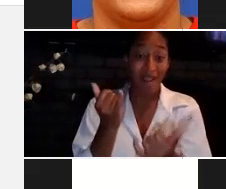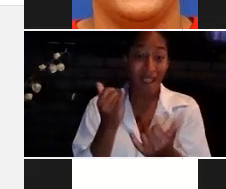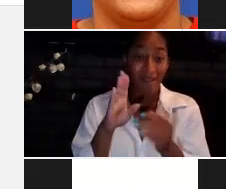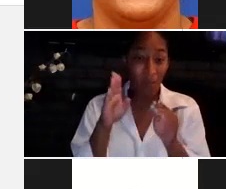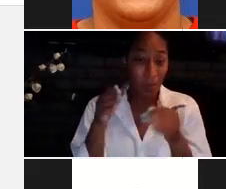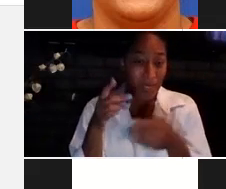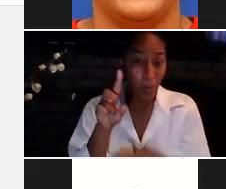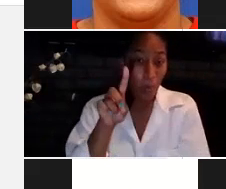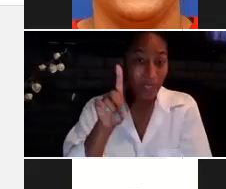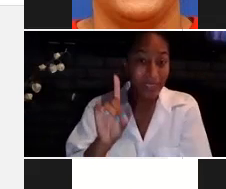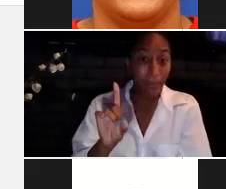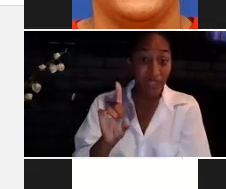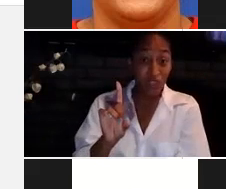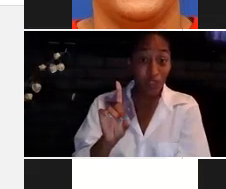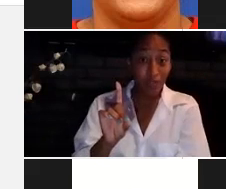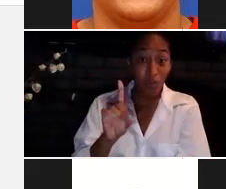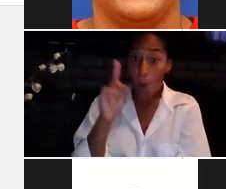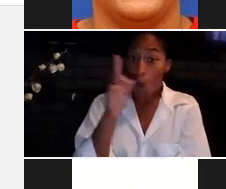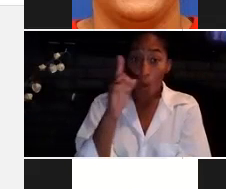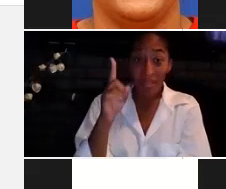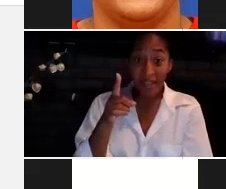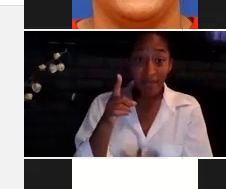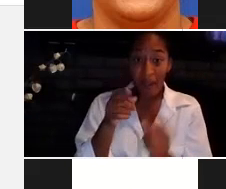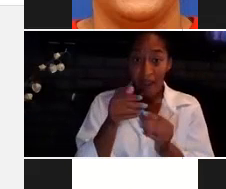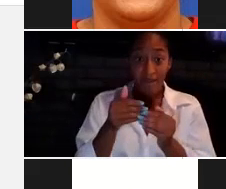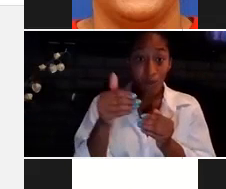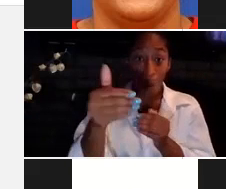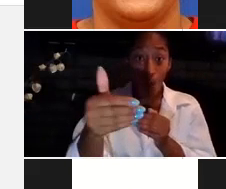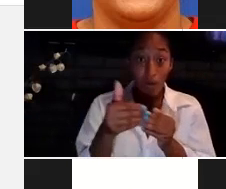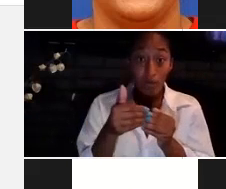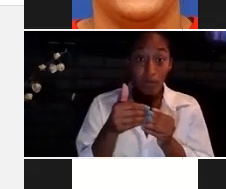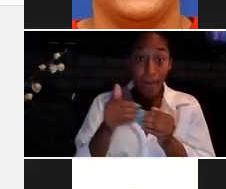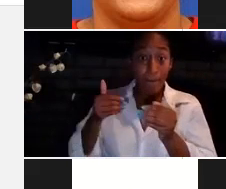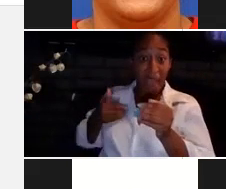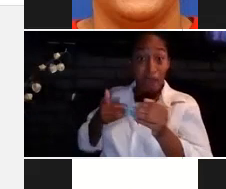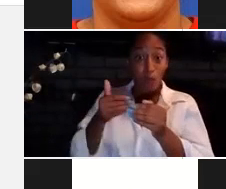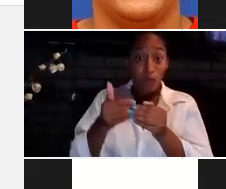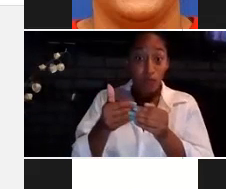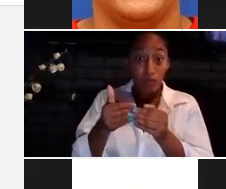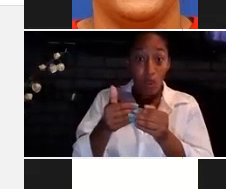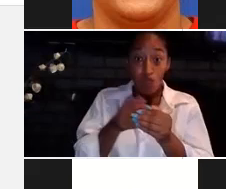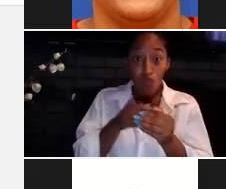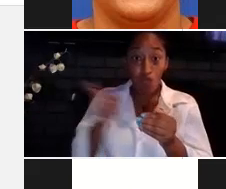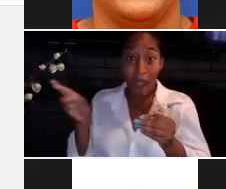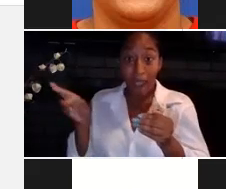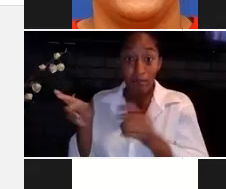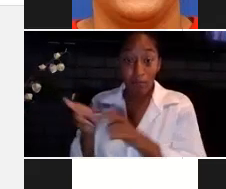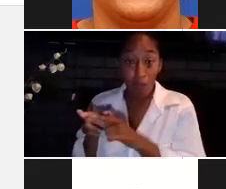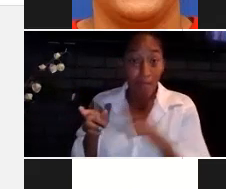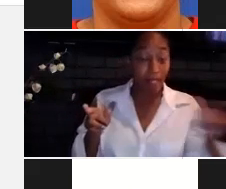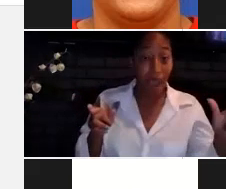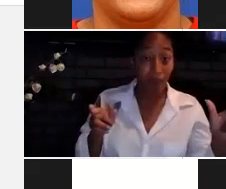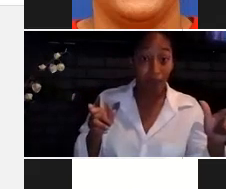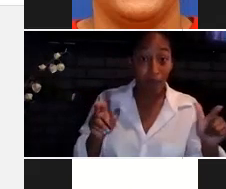forwards or backwards, right or left, up or down. Okay, if we're using the horizontal line,